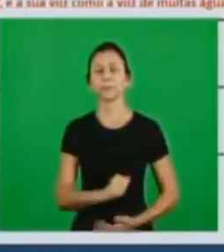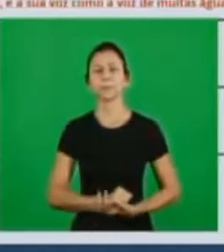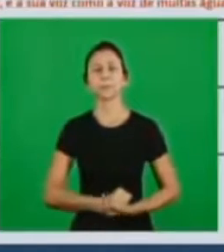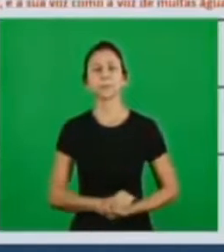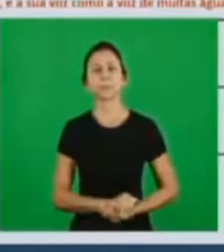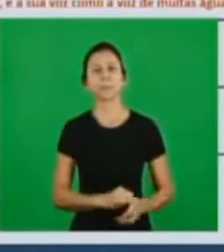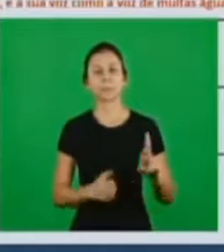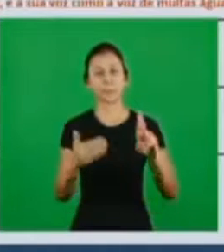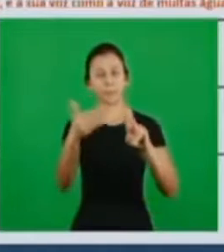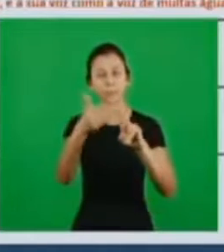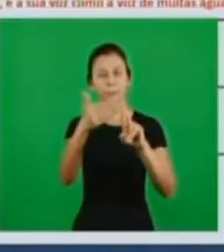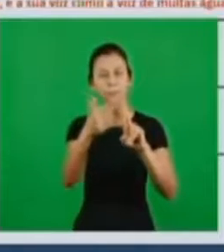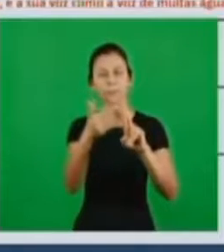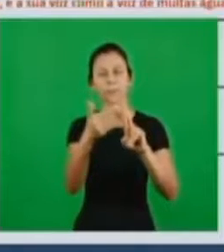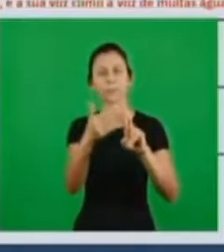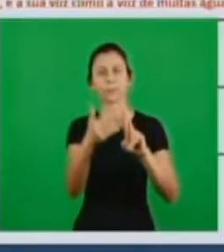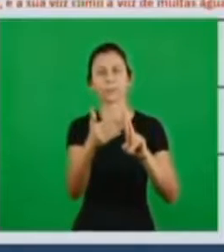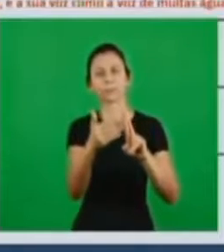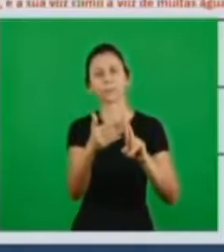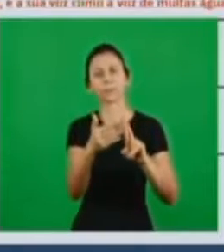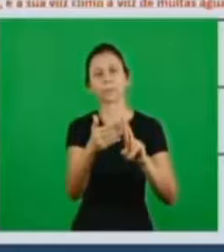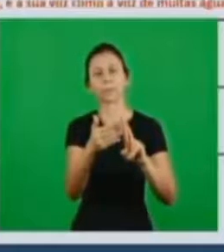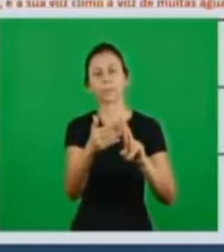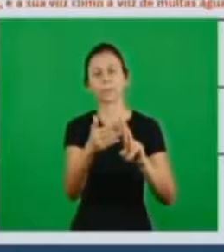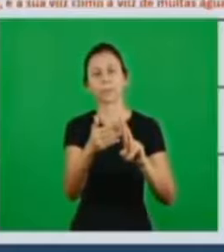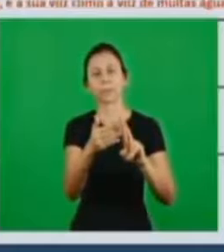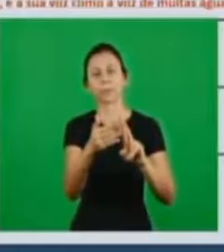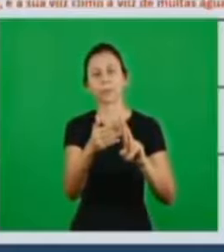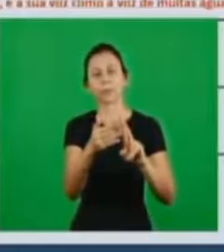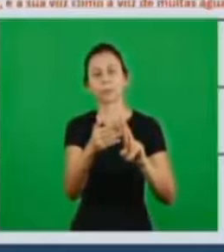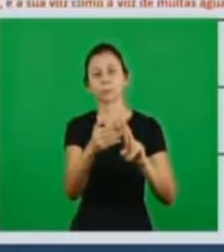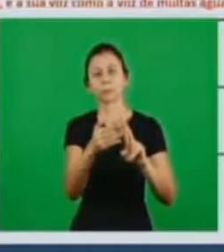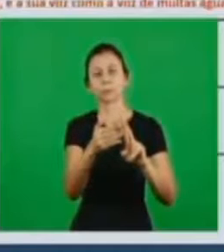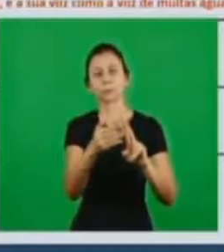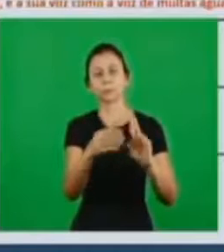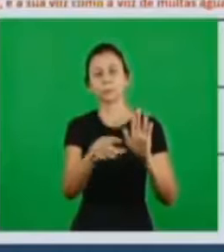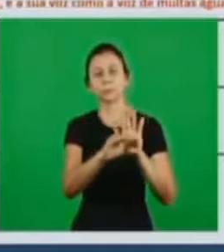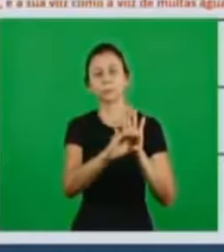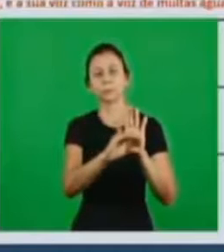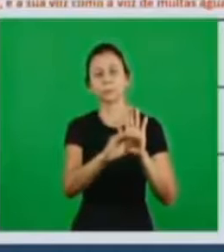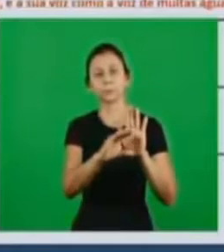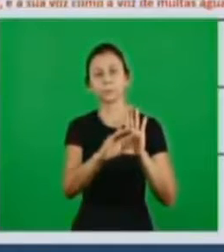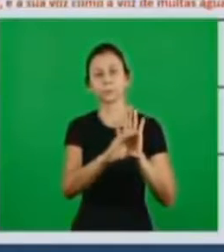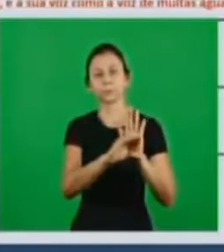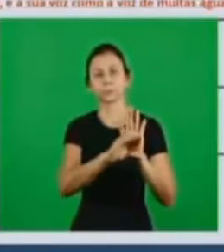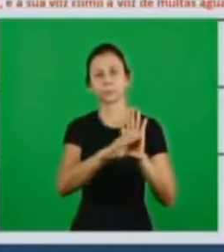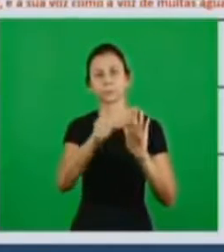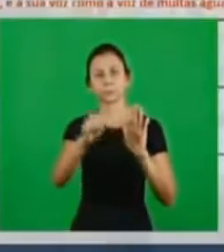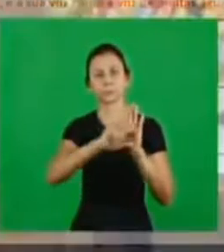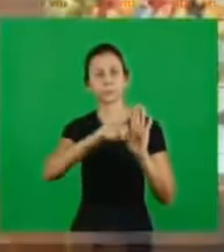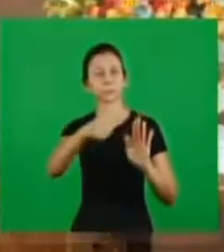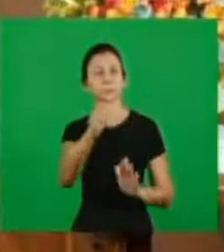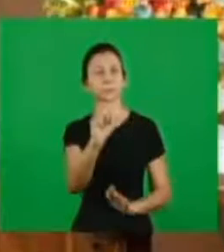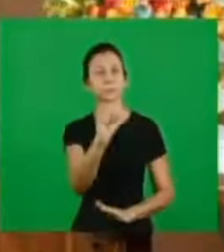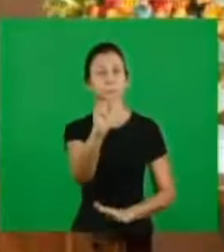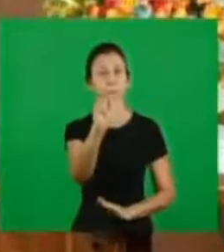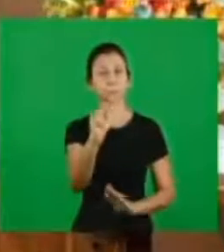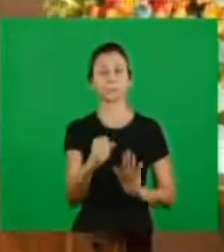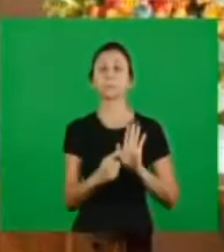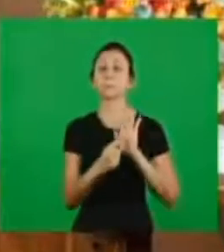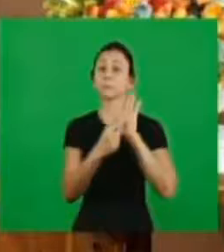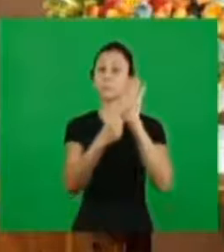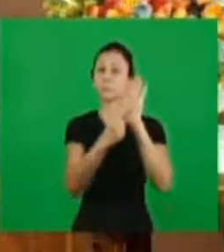Thyatira, we have a reference here. This reference of 2:18, which is the first verse, you will find also in the first